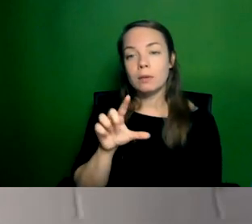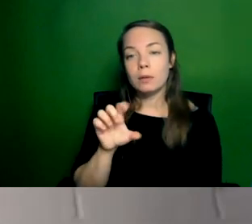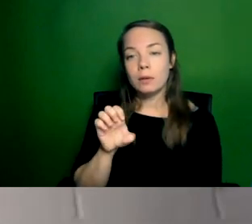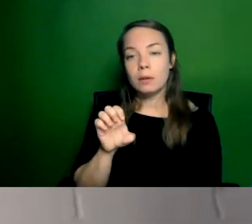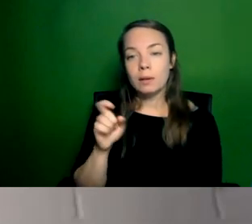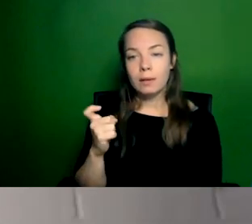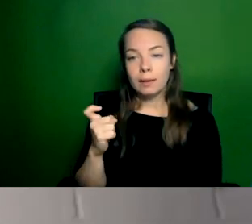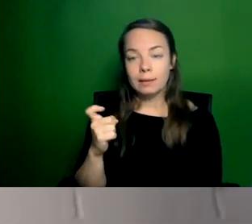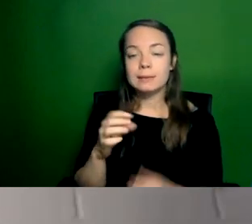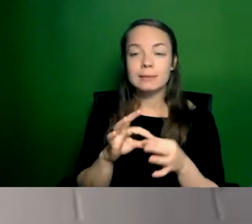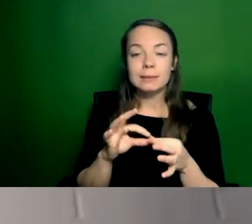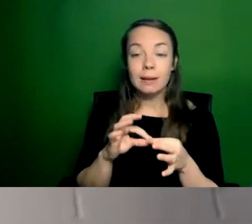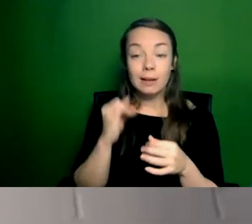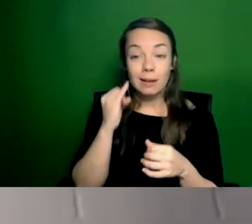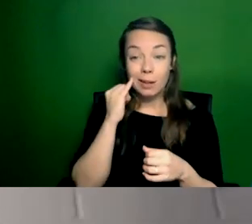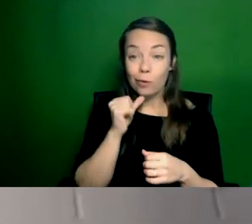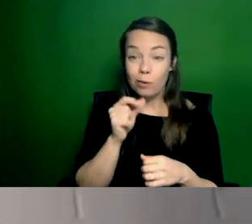If you're not the one, find the one.